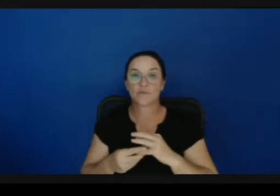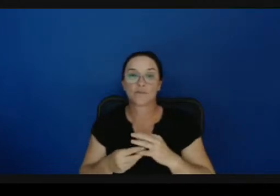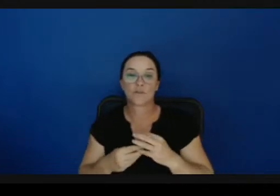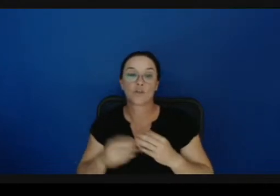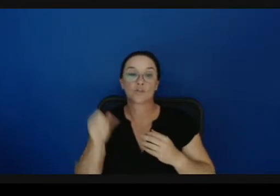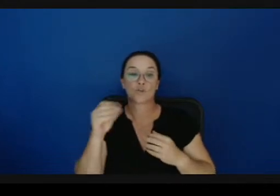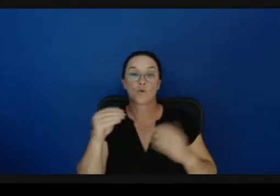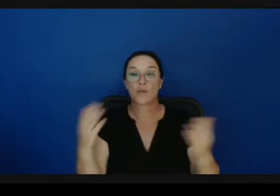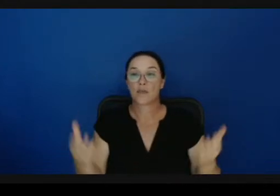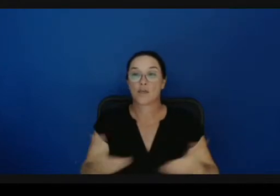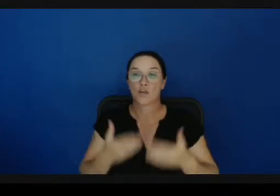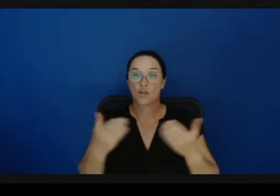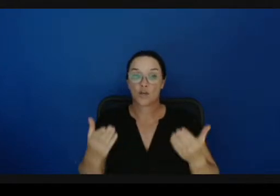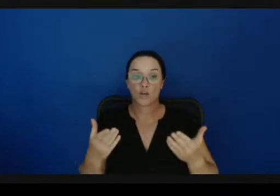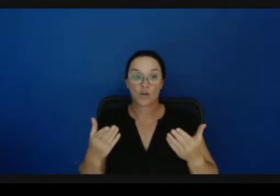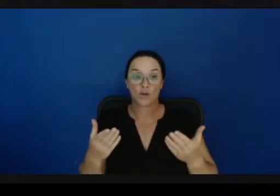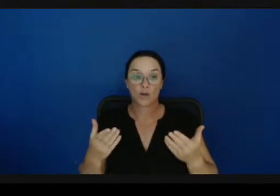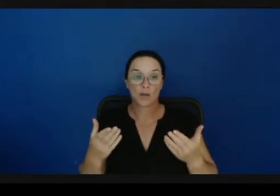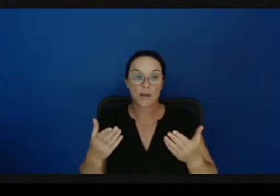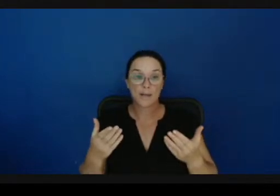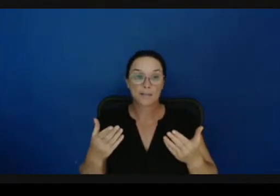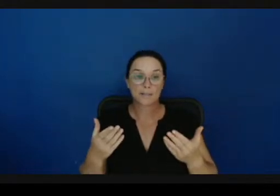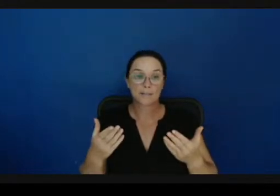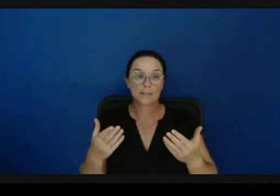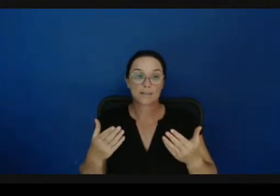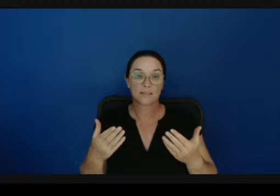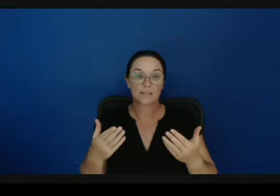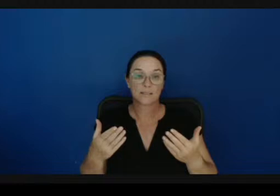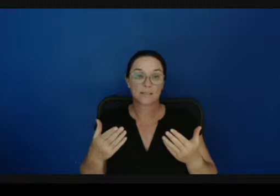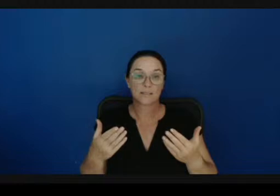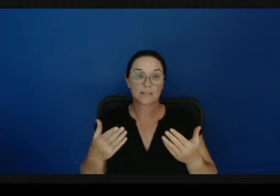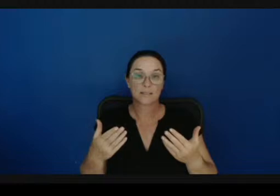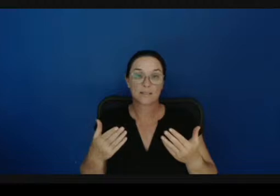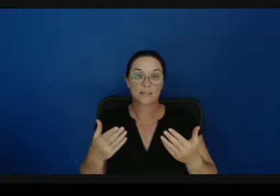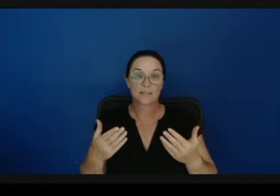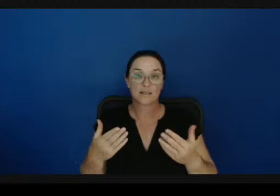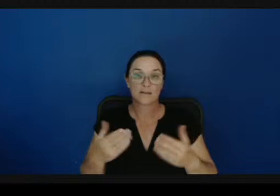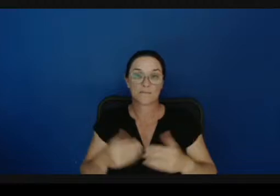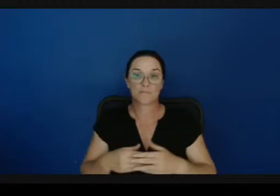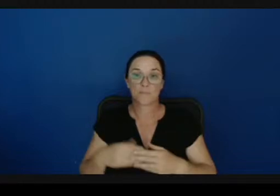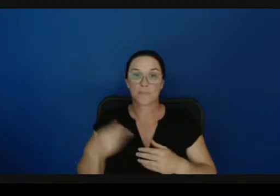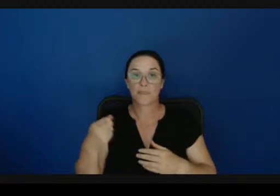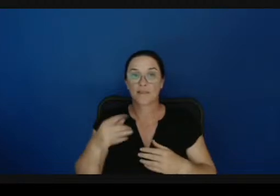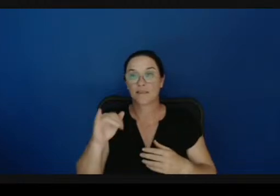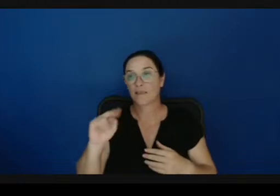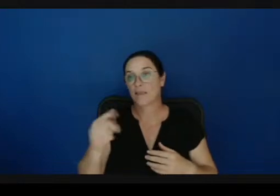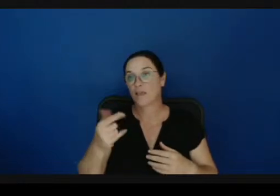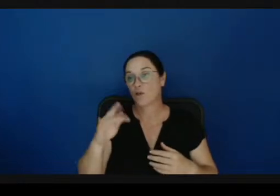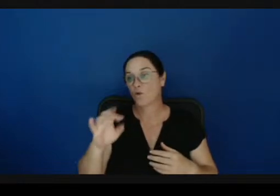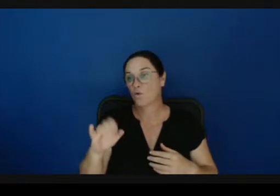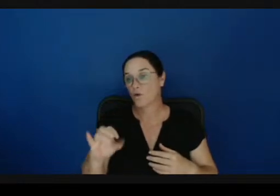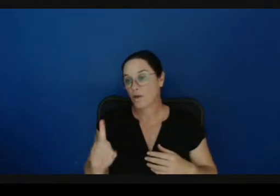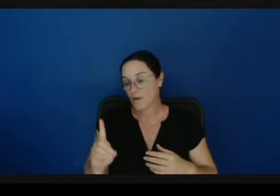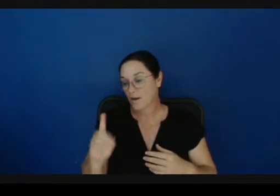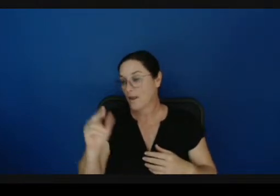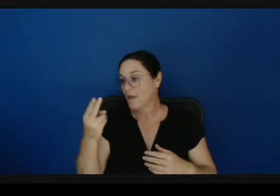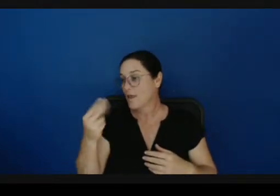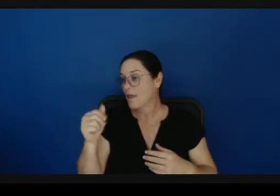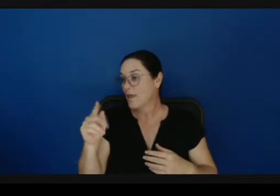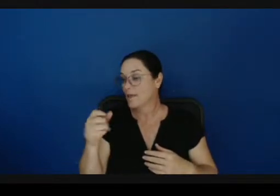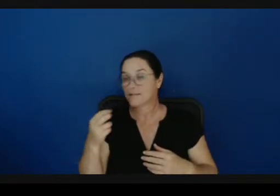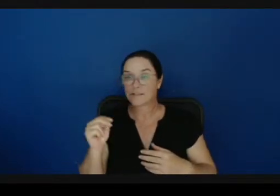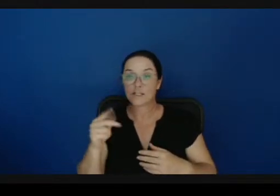so here I need to come and pull this video on the screen here. This is Ingrid Johansson. Just a minute of her talking and showing how the magma was filling this